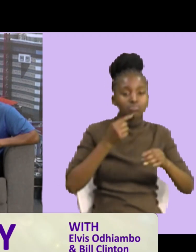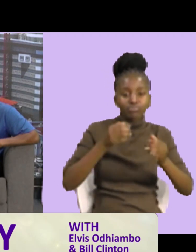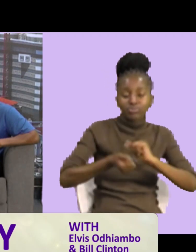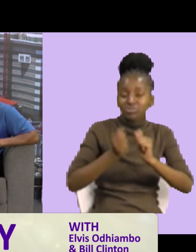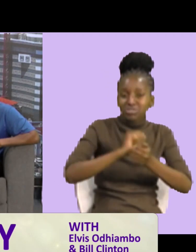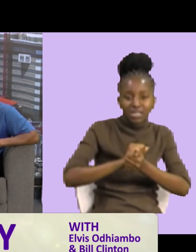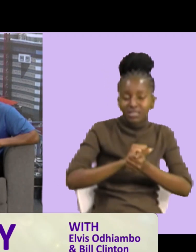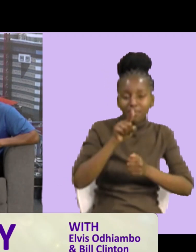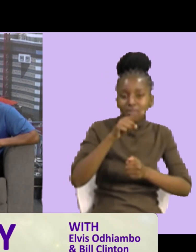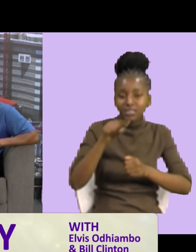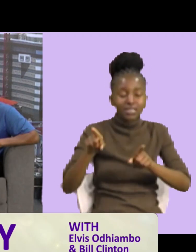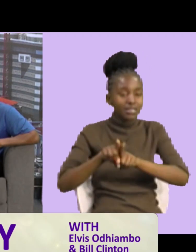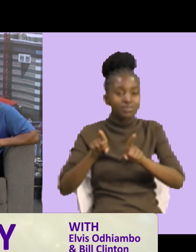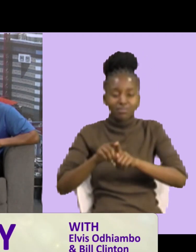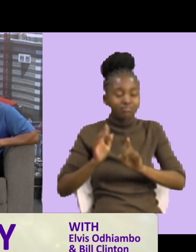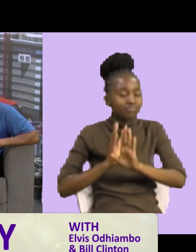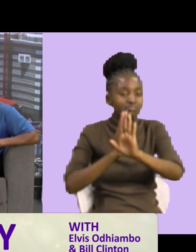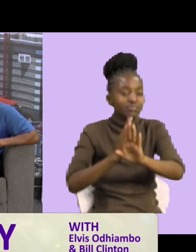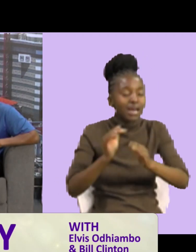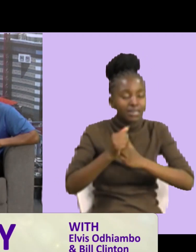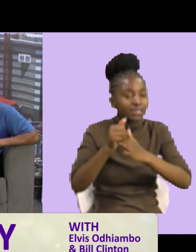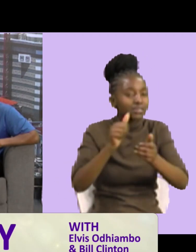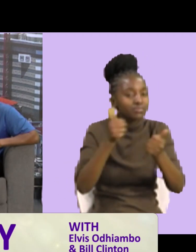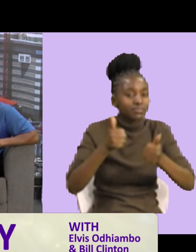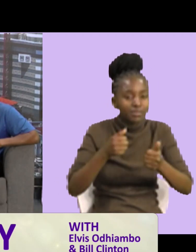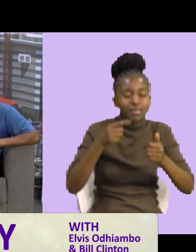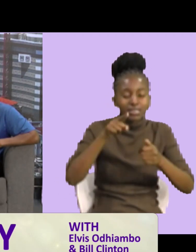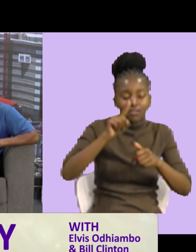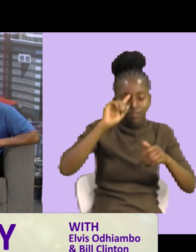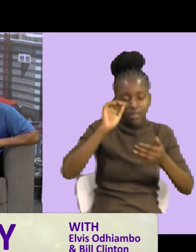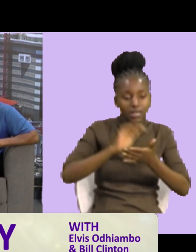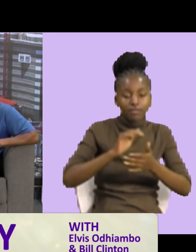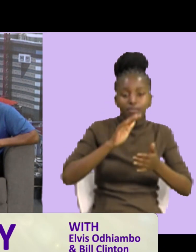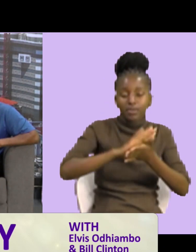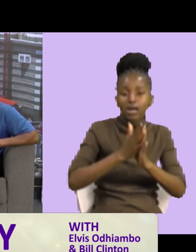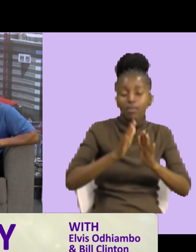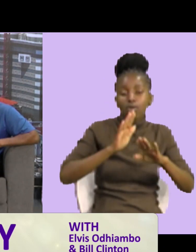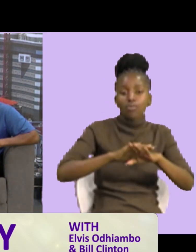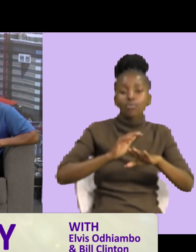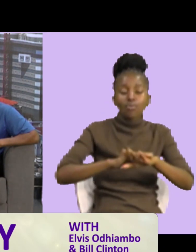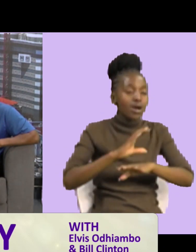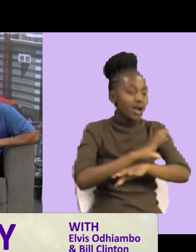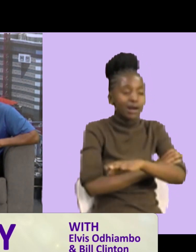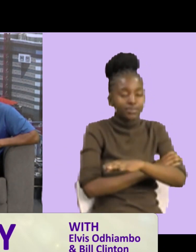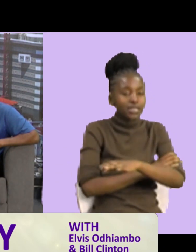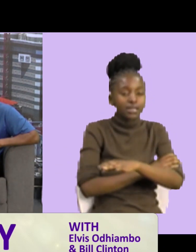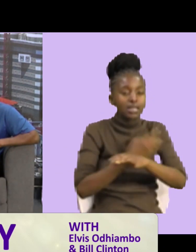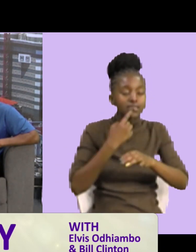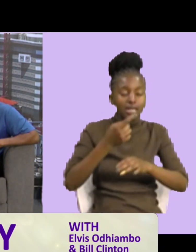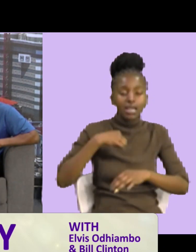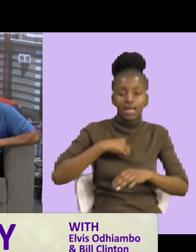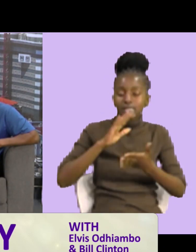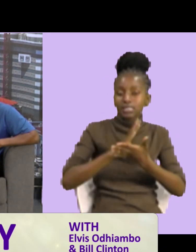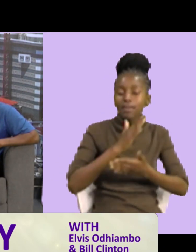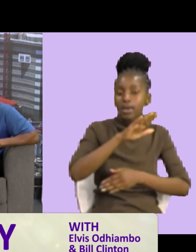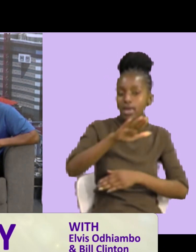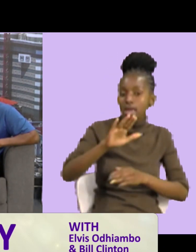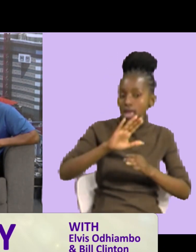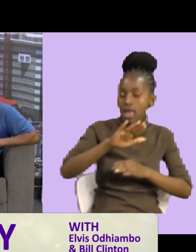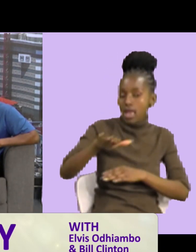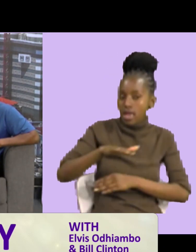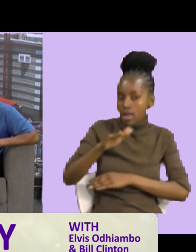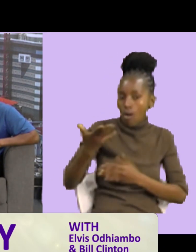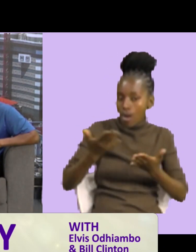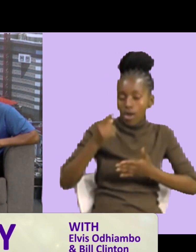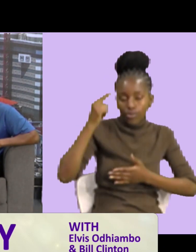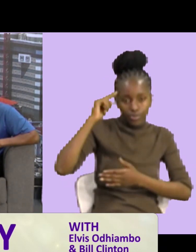he is the captain of the club, and as far as getting stepping to the right direction is concerned, where are the areas that United really need